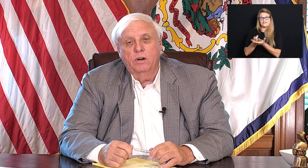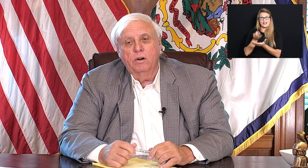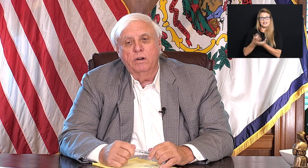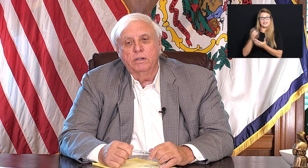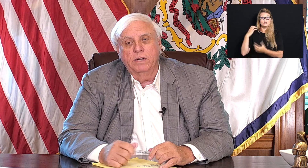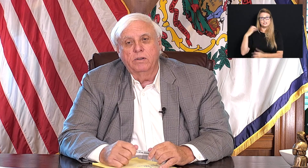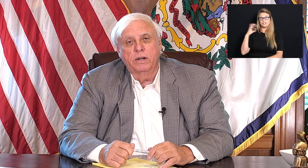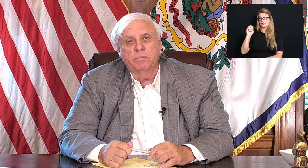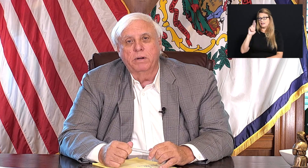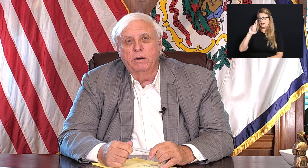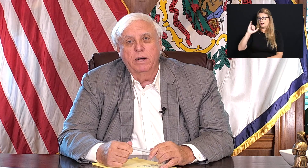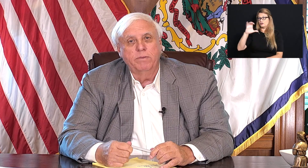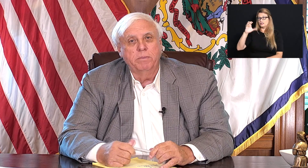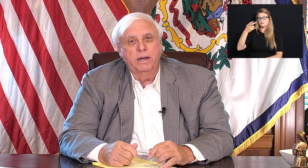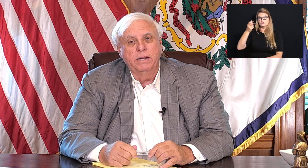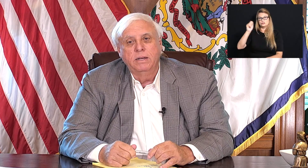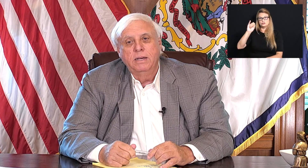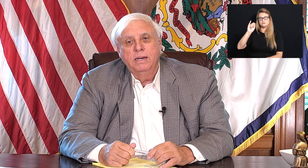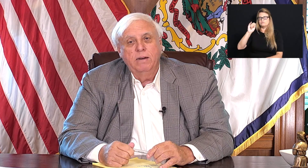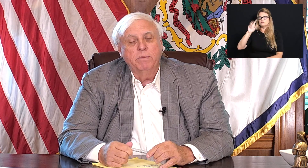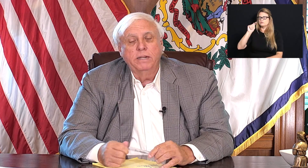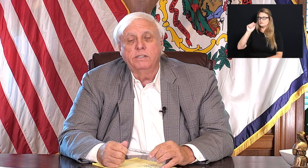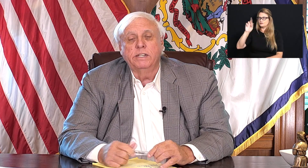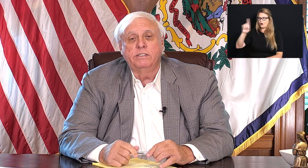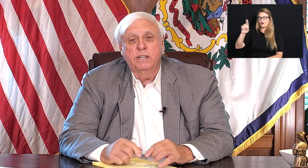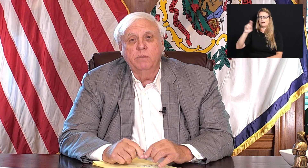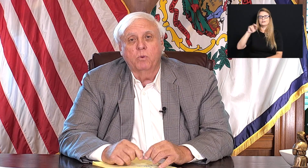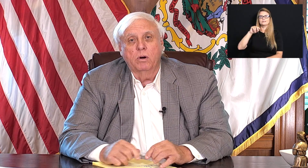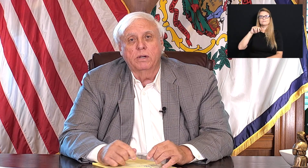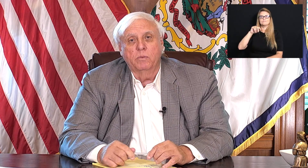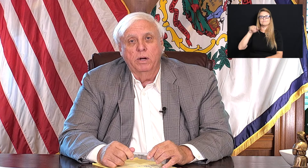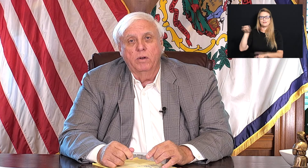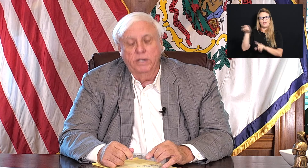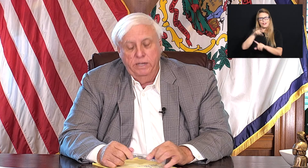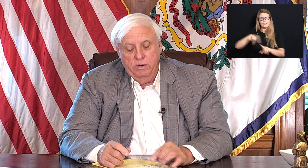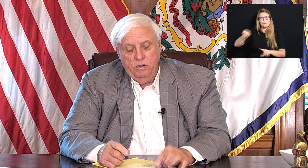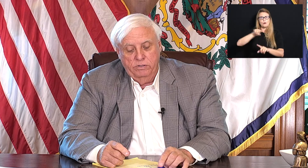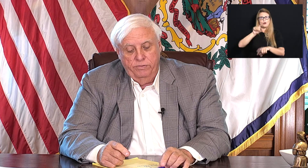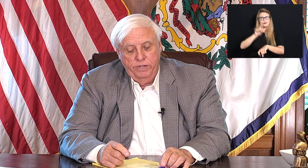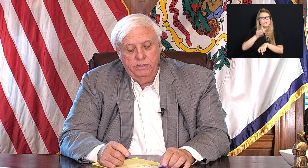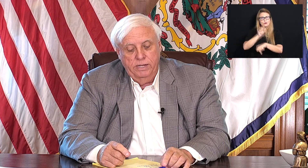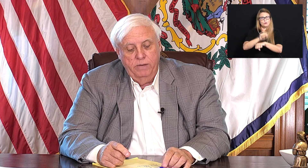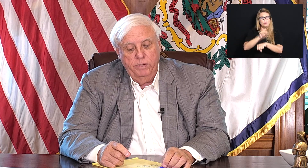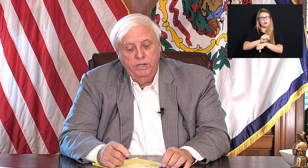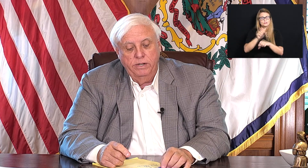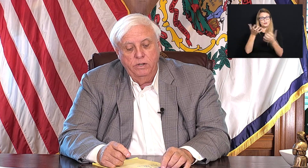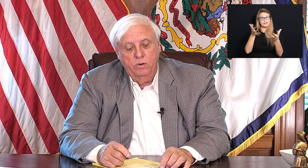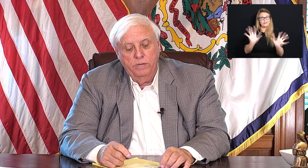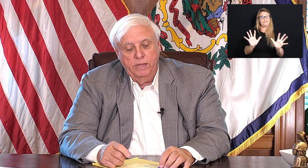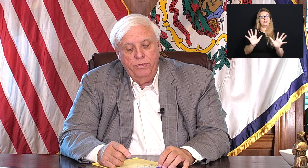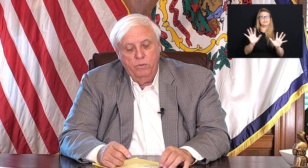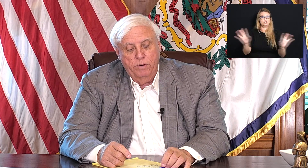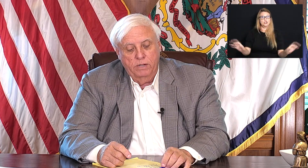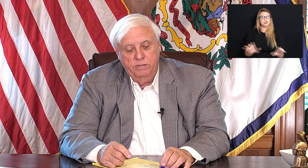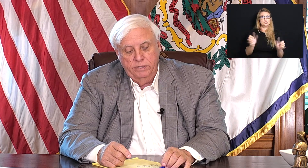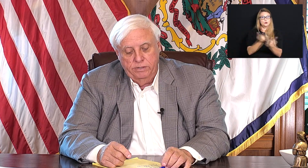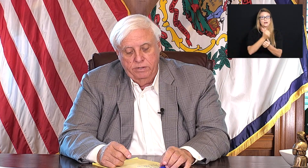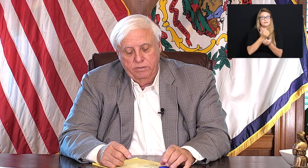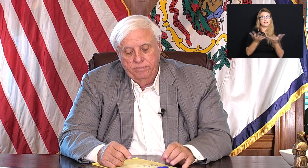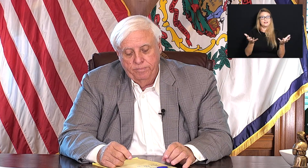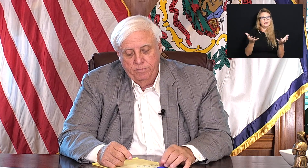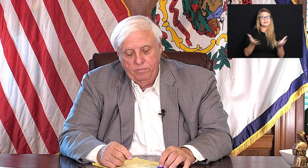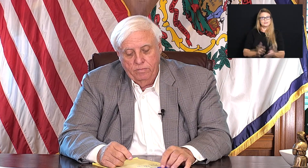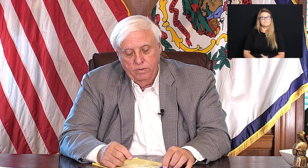Eric Tarr and Craig Blair, everybody just needs to keep working. We all need to get across the finish line. We need to do it without throwing rocks at